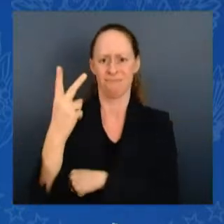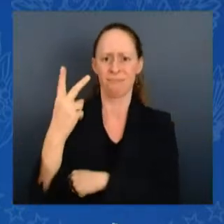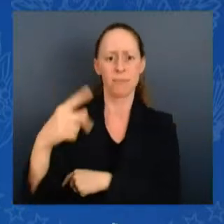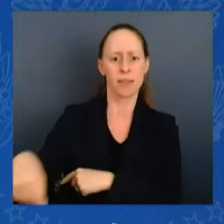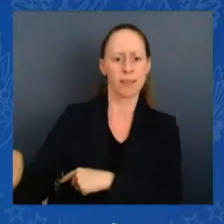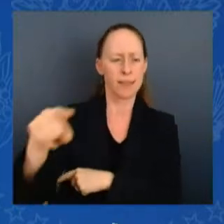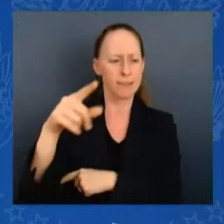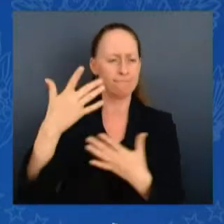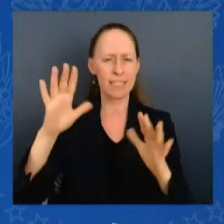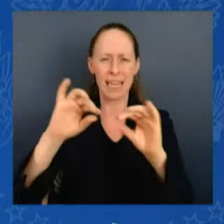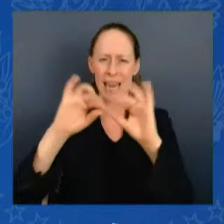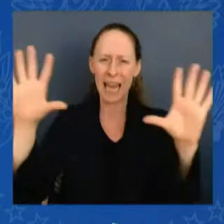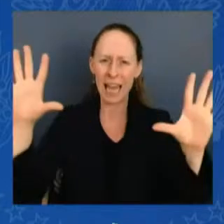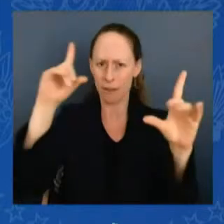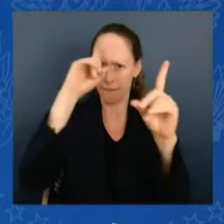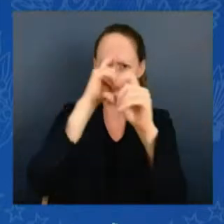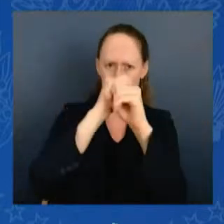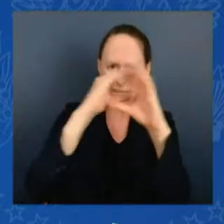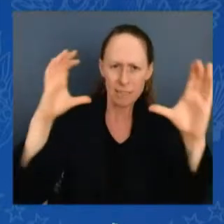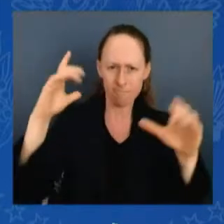now.